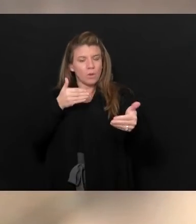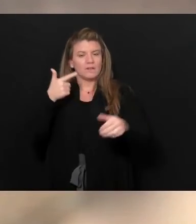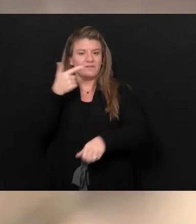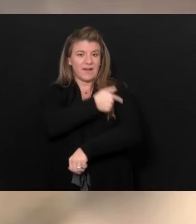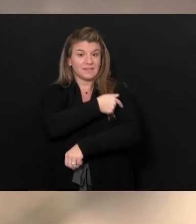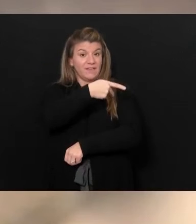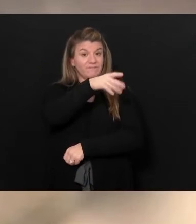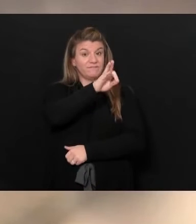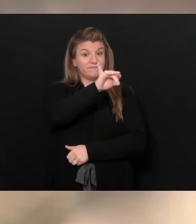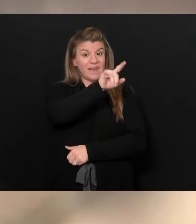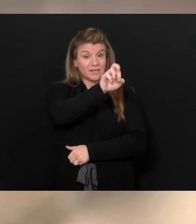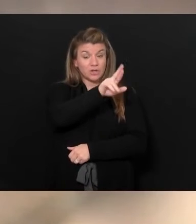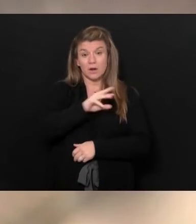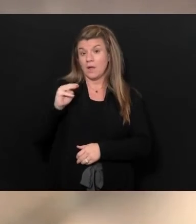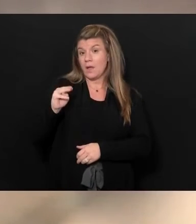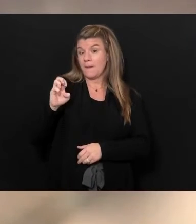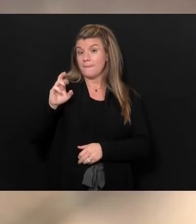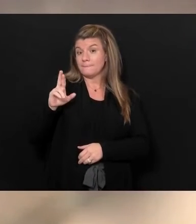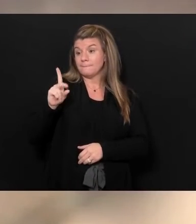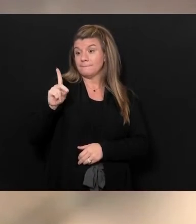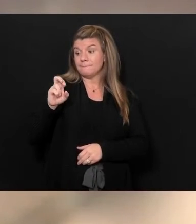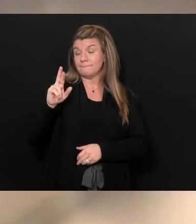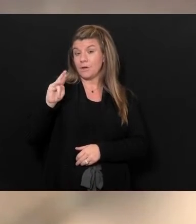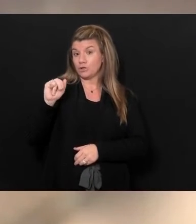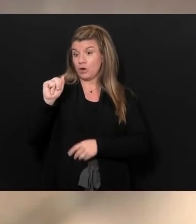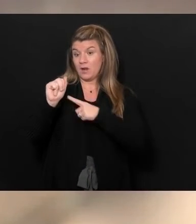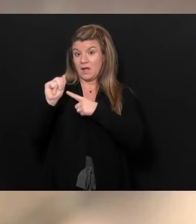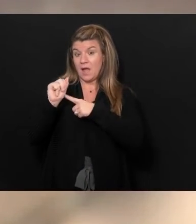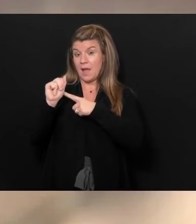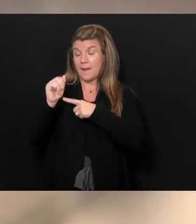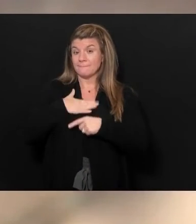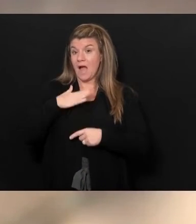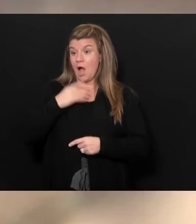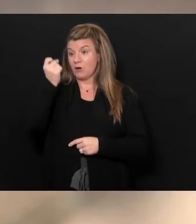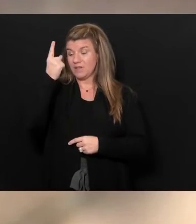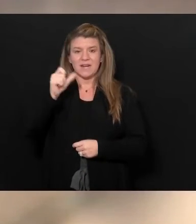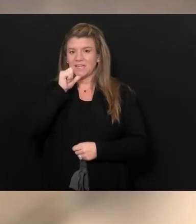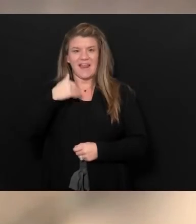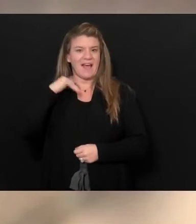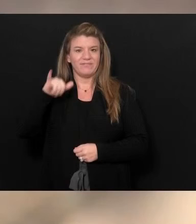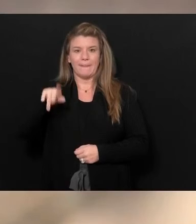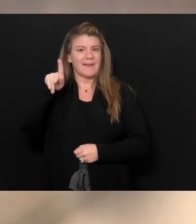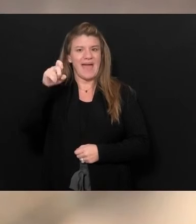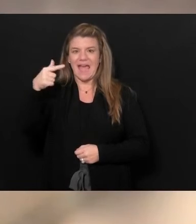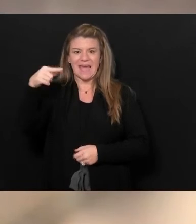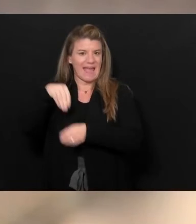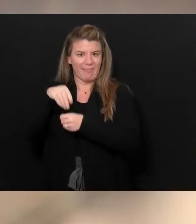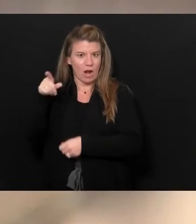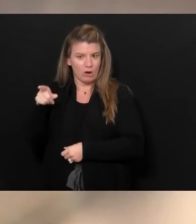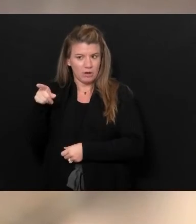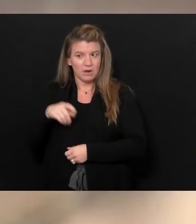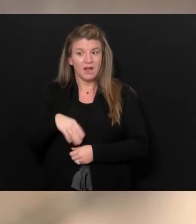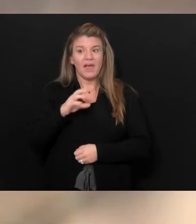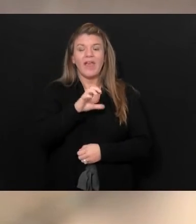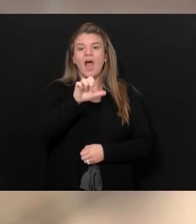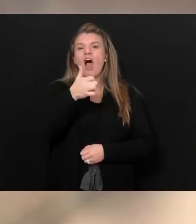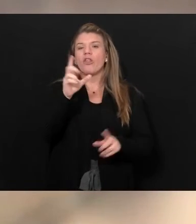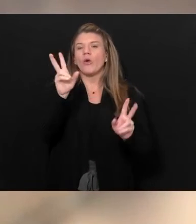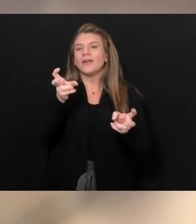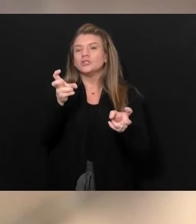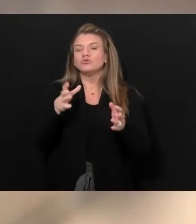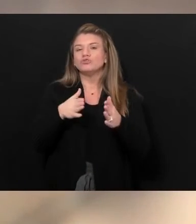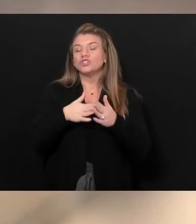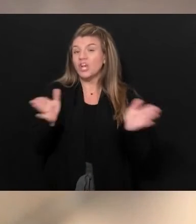Pfizer vaccine. The Moderna vaccine, as I understand, does not have this ingredient. The other issue, though, just for people